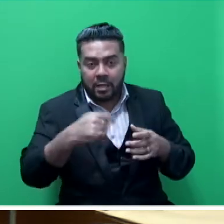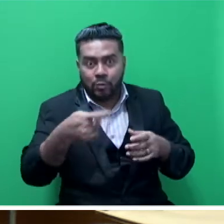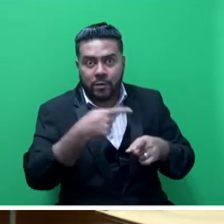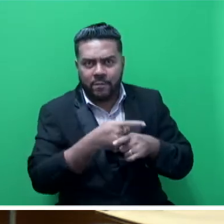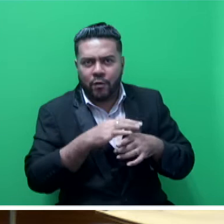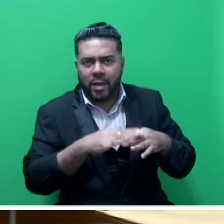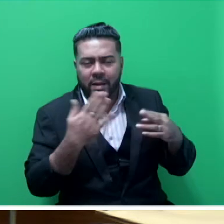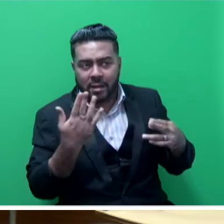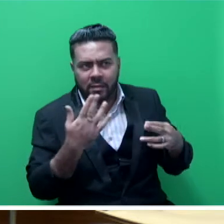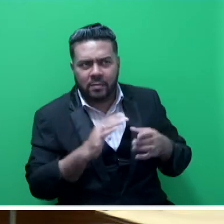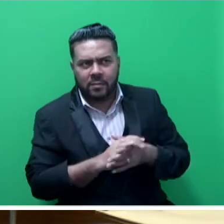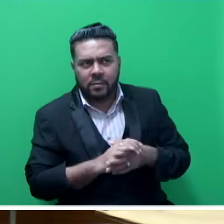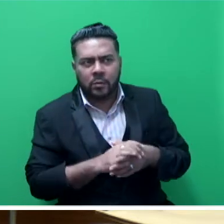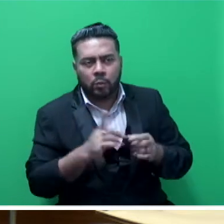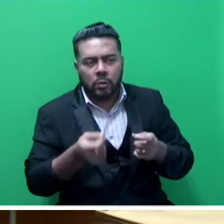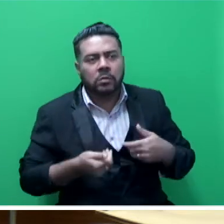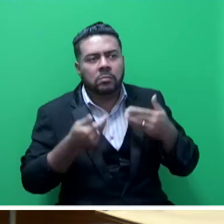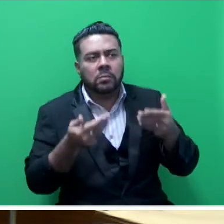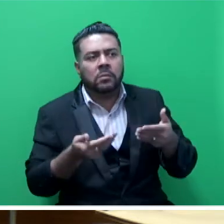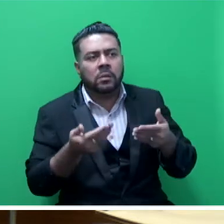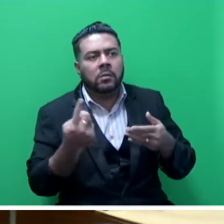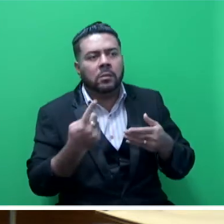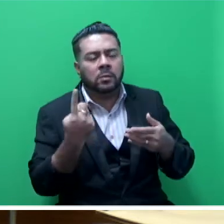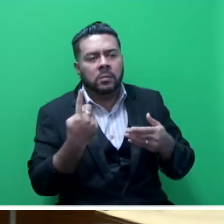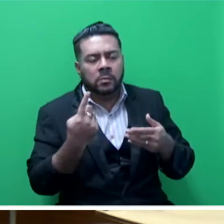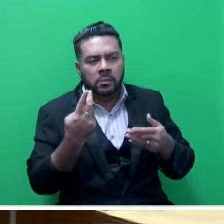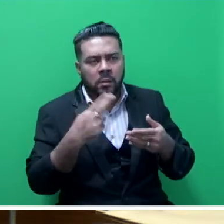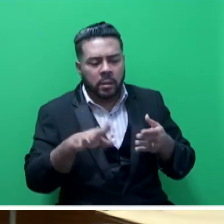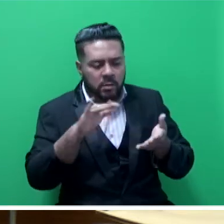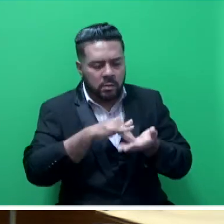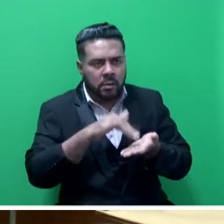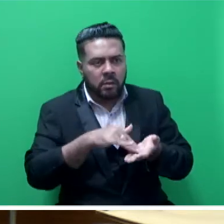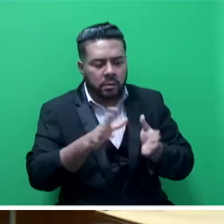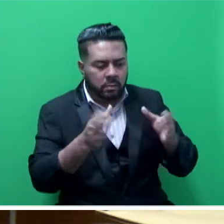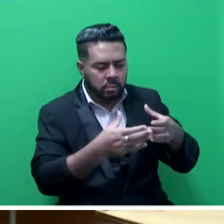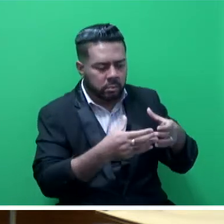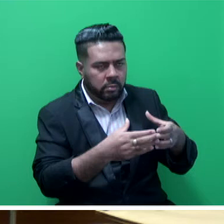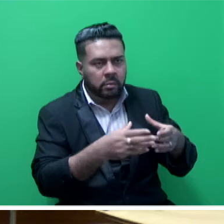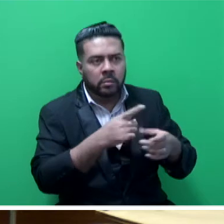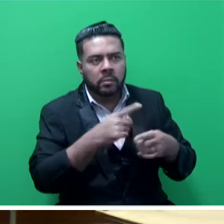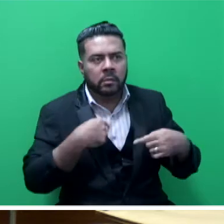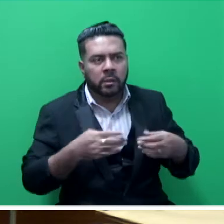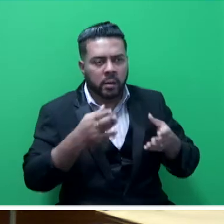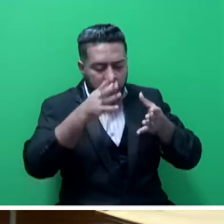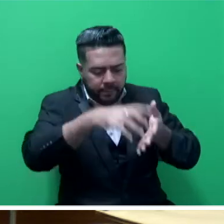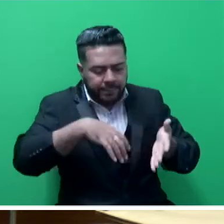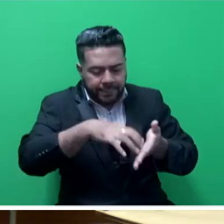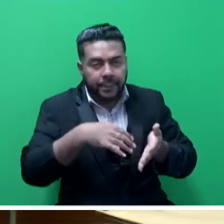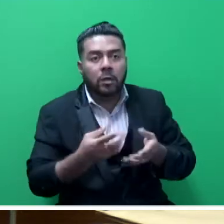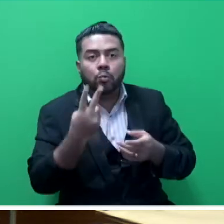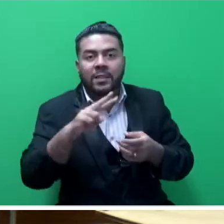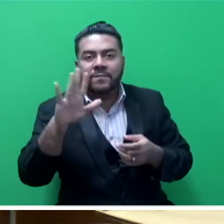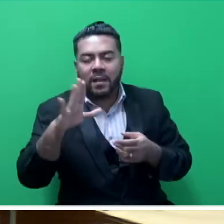week Friday, we will give it out to the Central Division. In the first phase, we are going to desilt 25